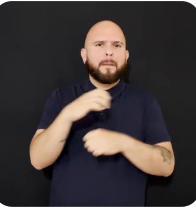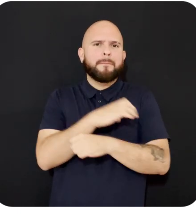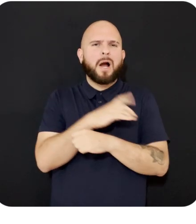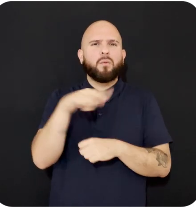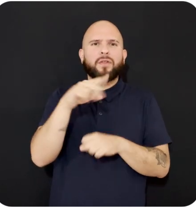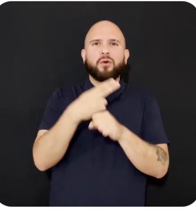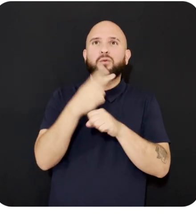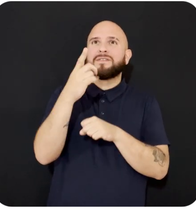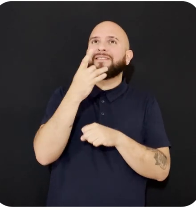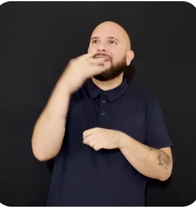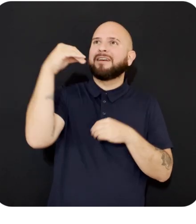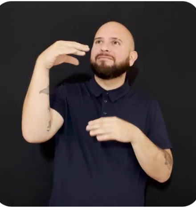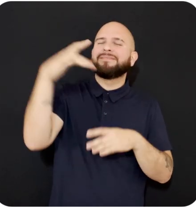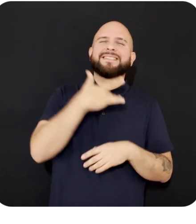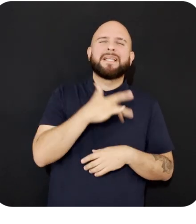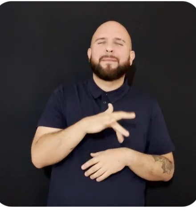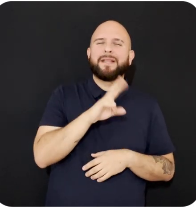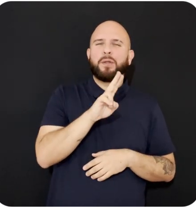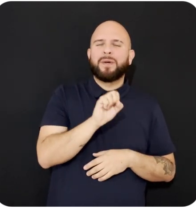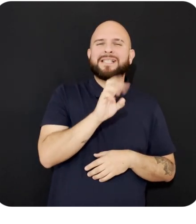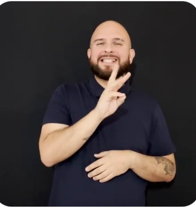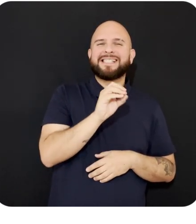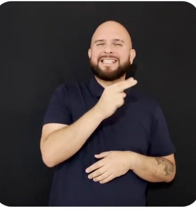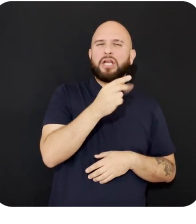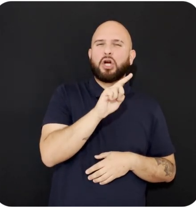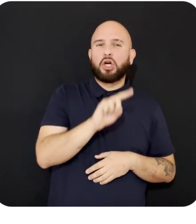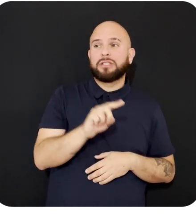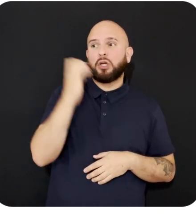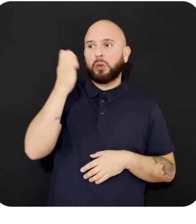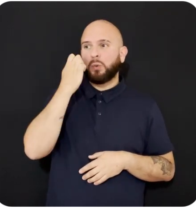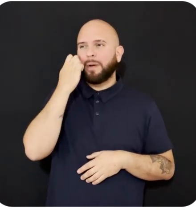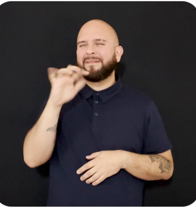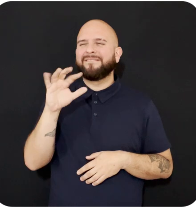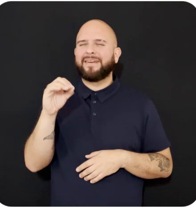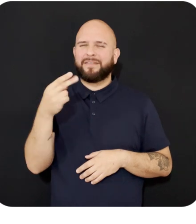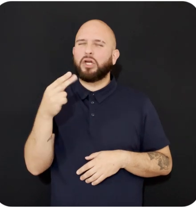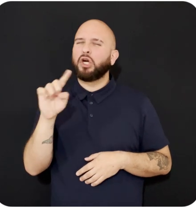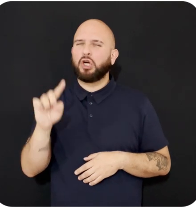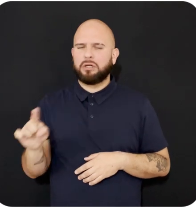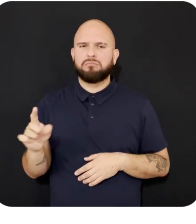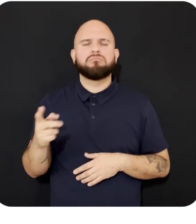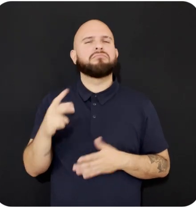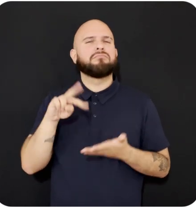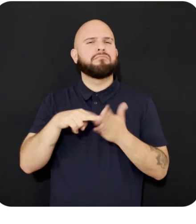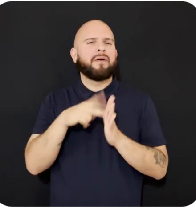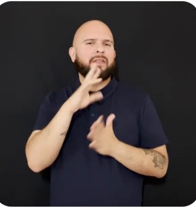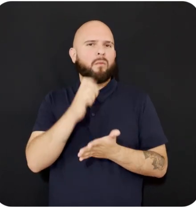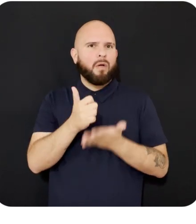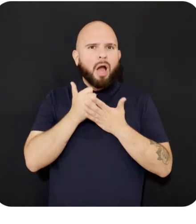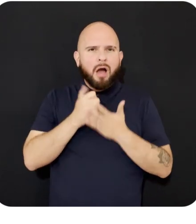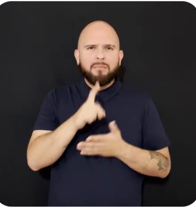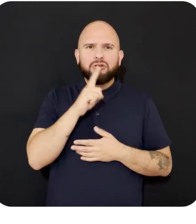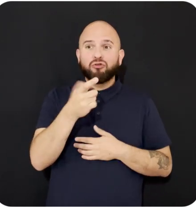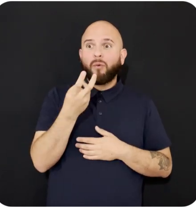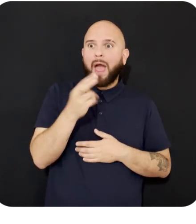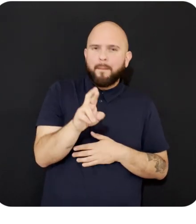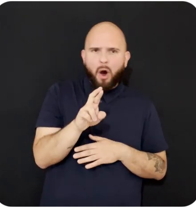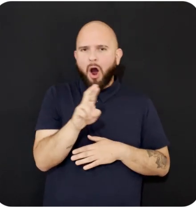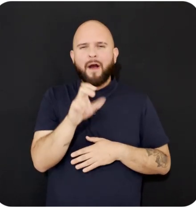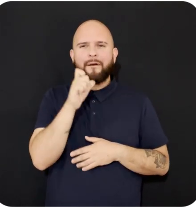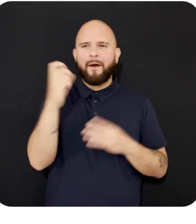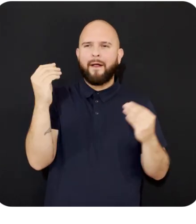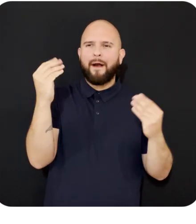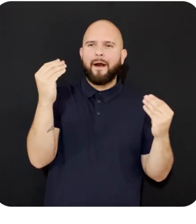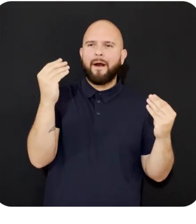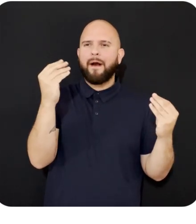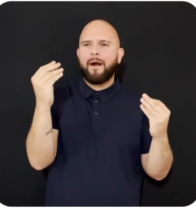you, typically 60 Hz in the US and 50 Hz in Europe, to reduce the chances of seeing light flicker during MR